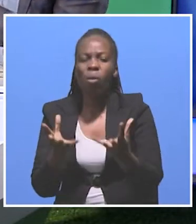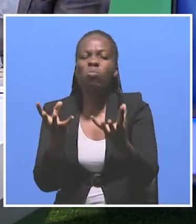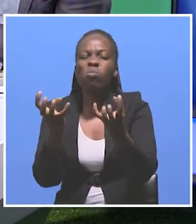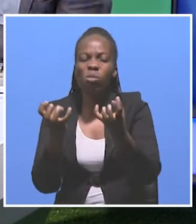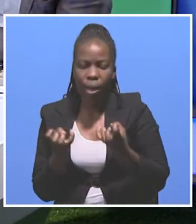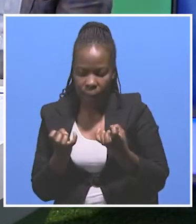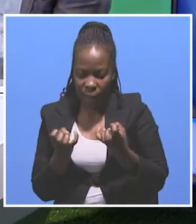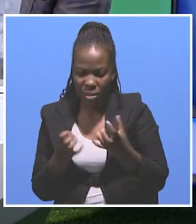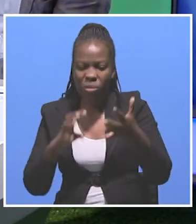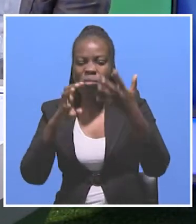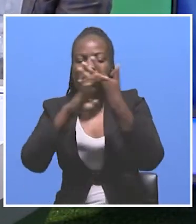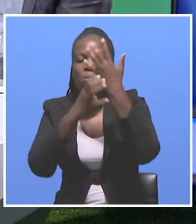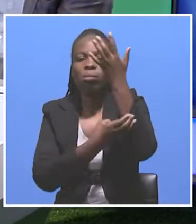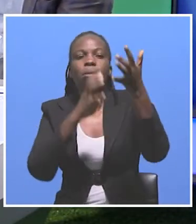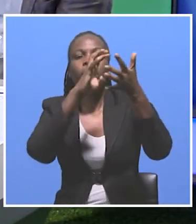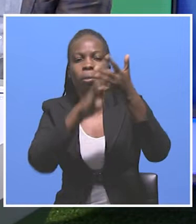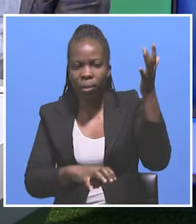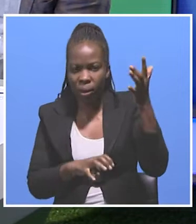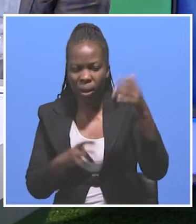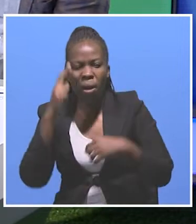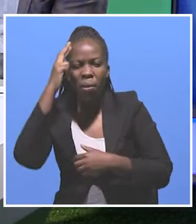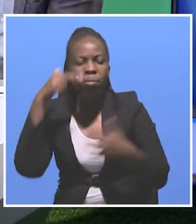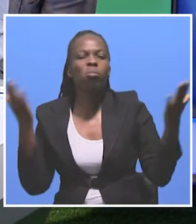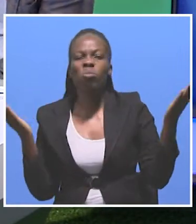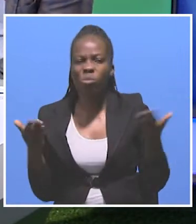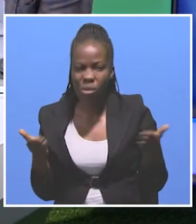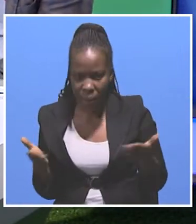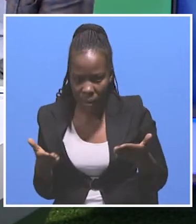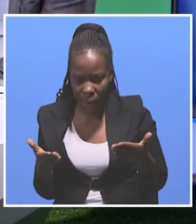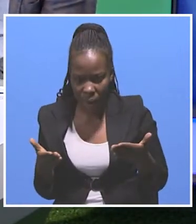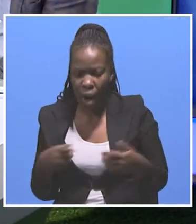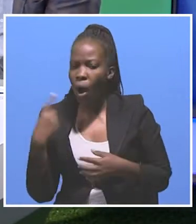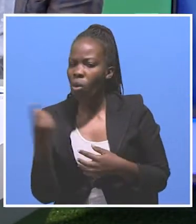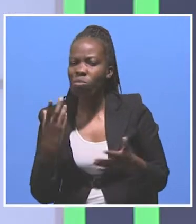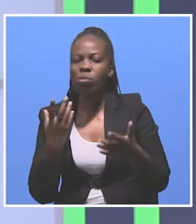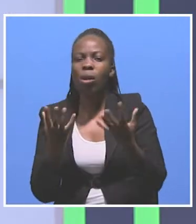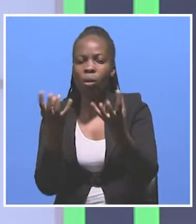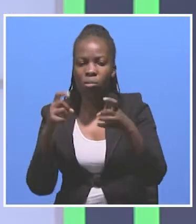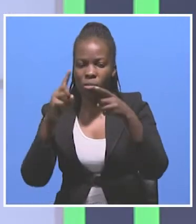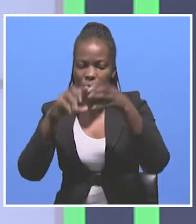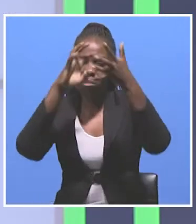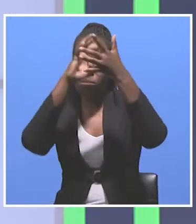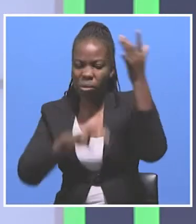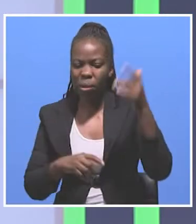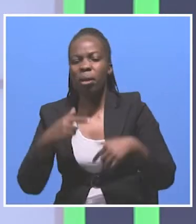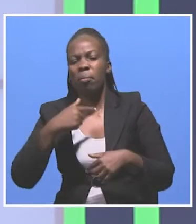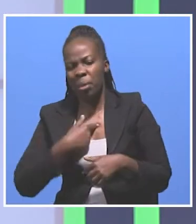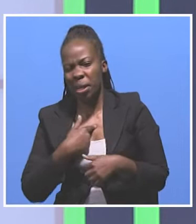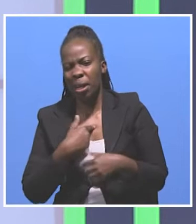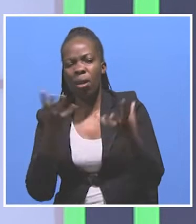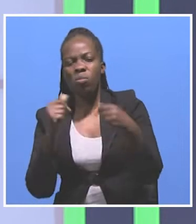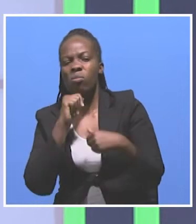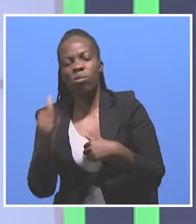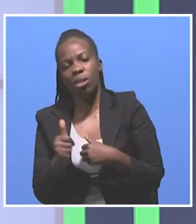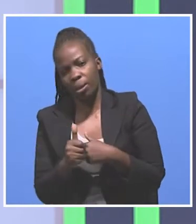just want to terminate the pregnancy. No reason attached. You ask, do you have any reason? You know, I don't just want it. Okay?